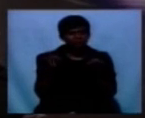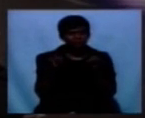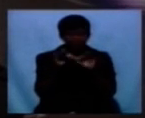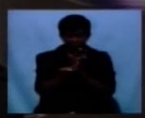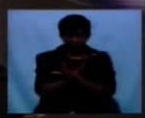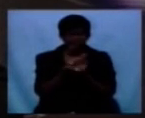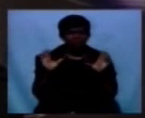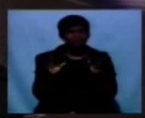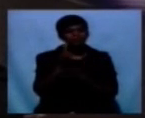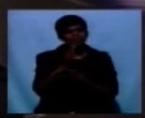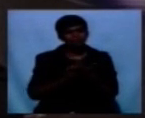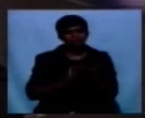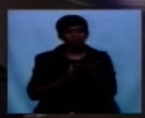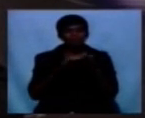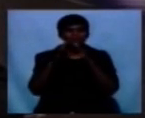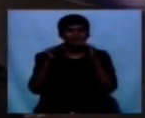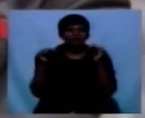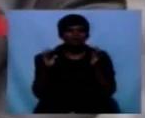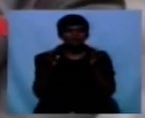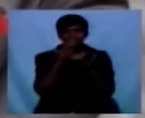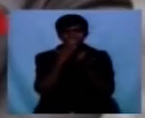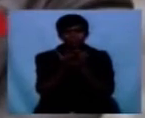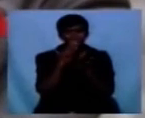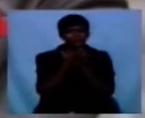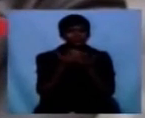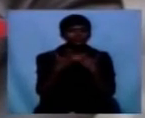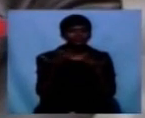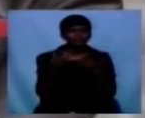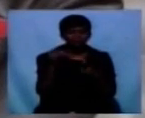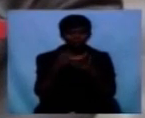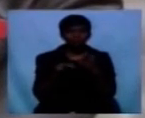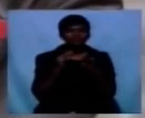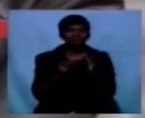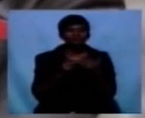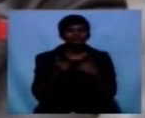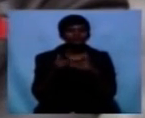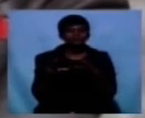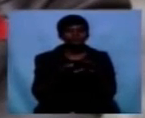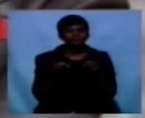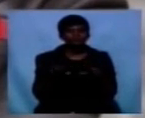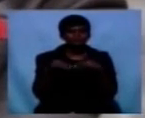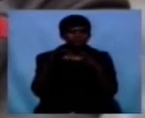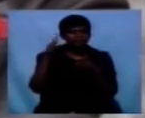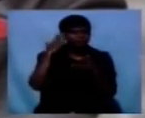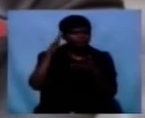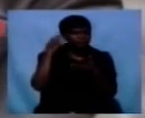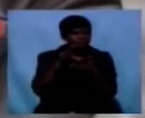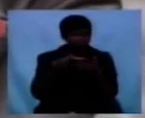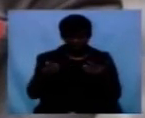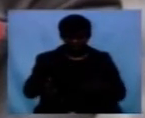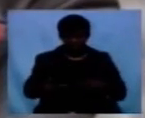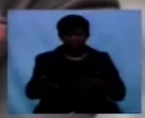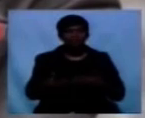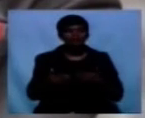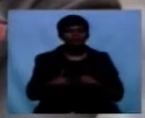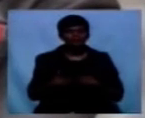live in substandard houses. Thank you, Grevaj. What we have done is, I have tasked the PS, and I'm happy that even Stanbic